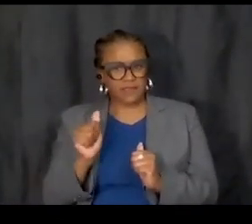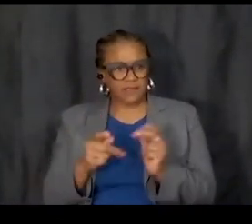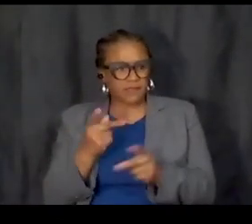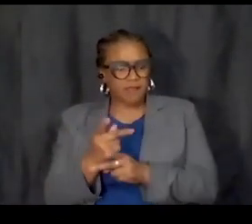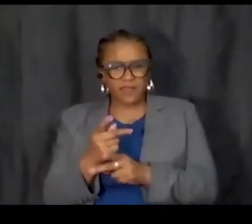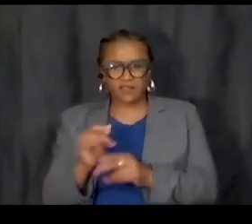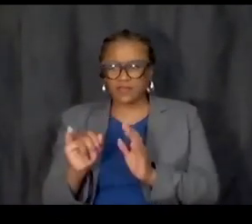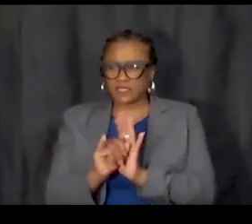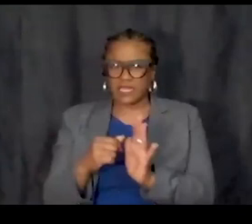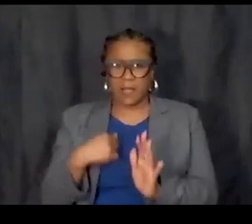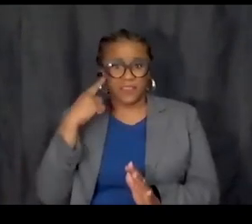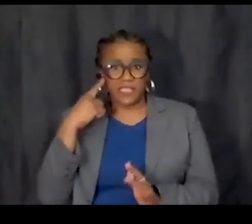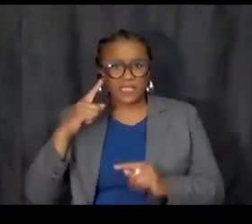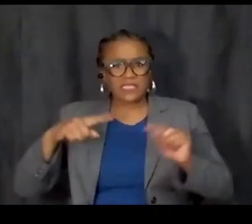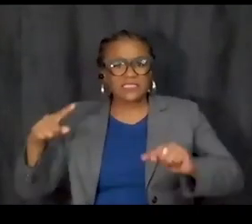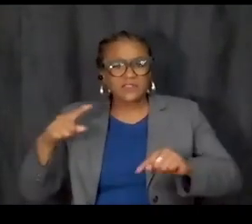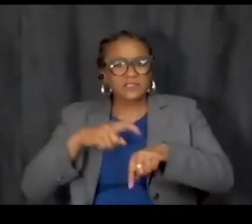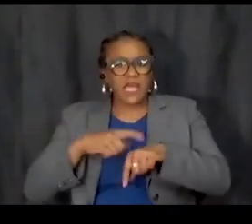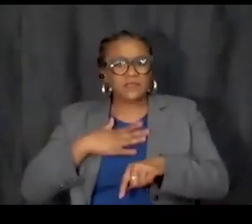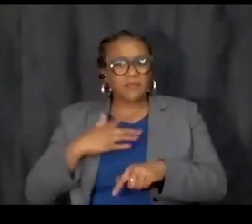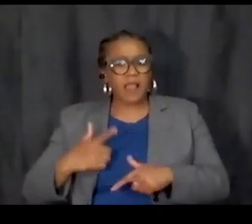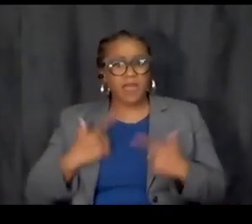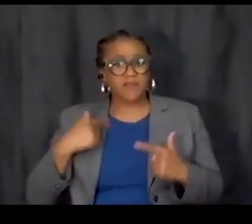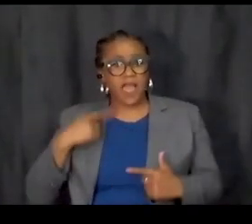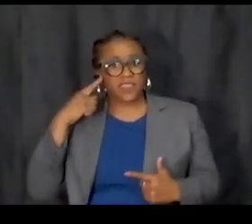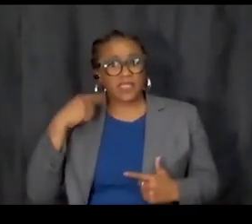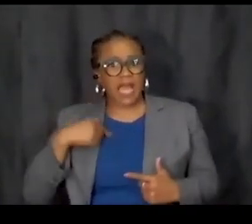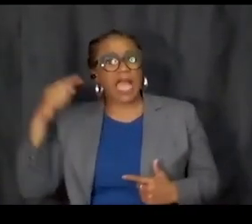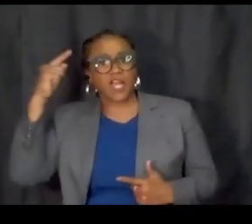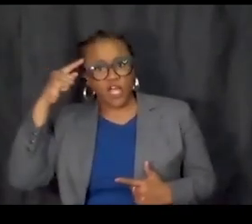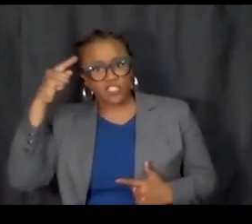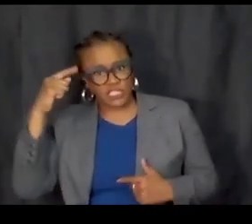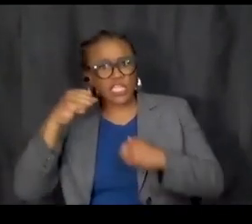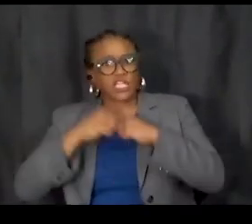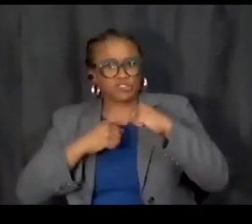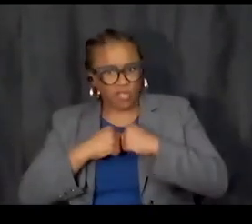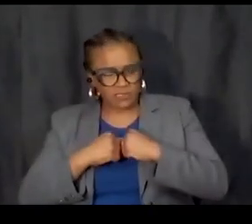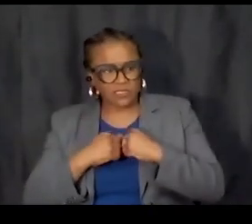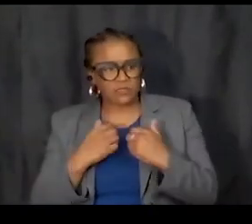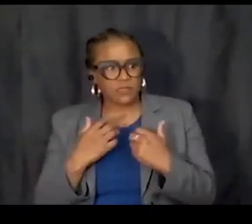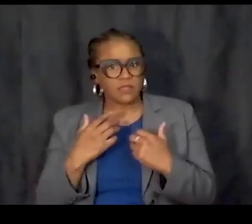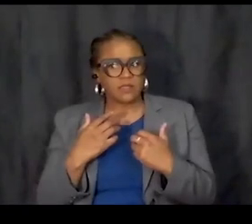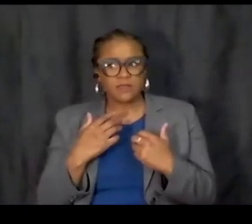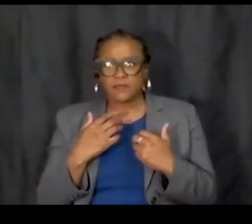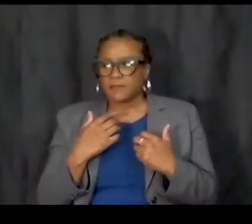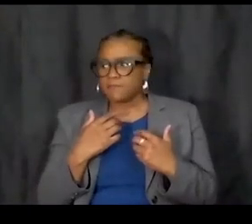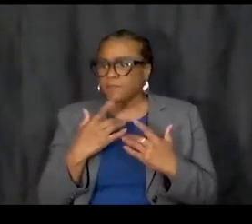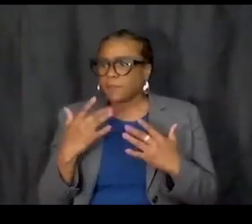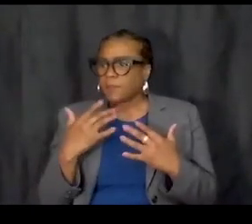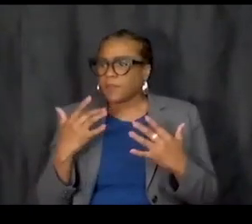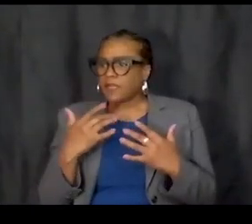times in my life when I think I have consciously constructed and put on display